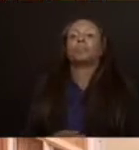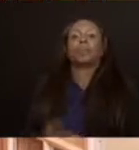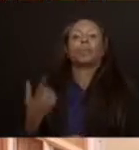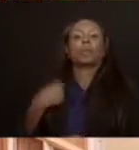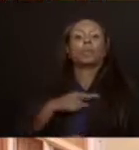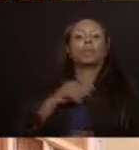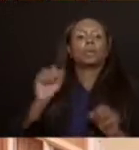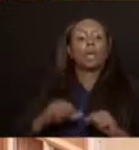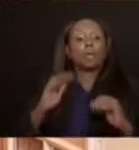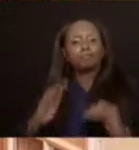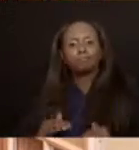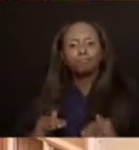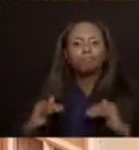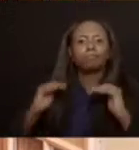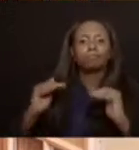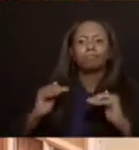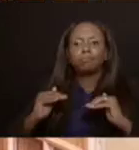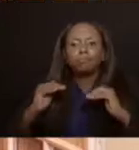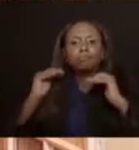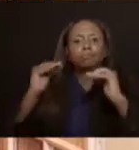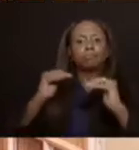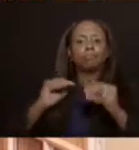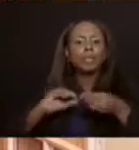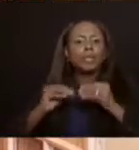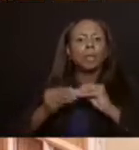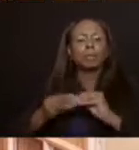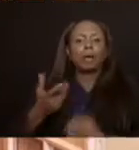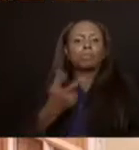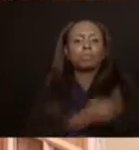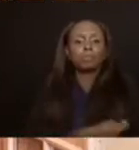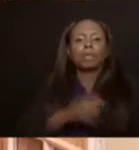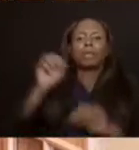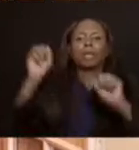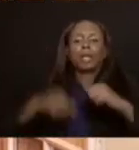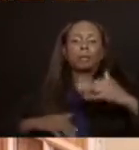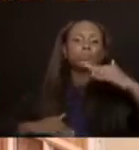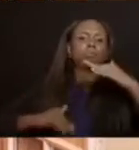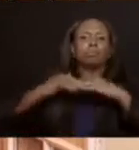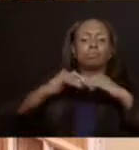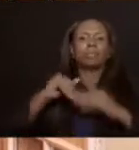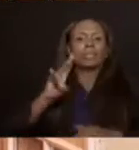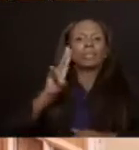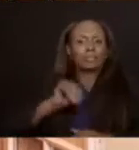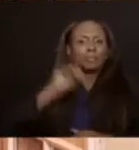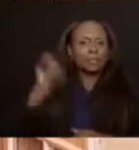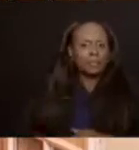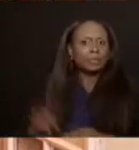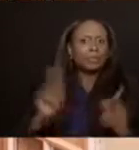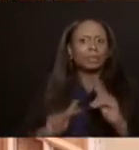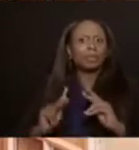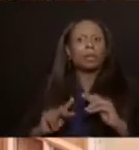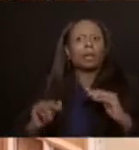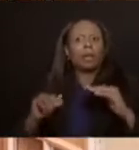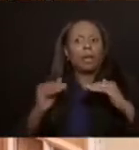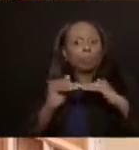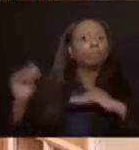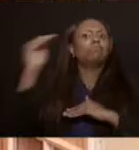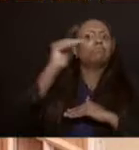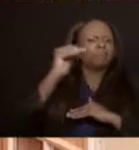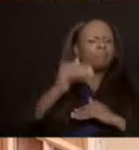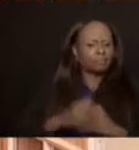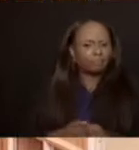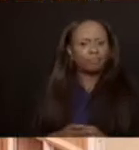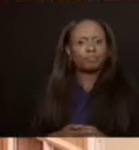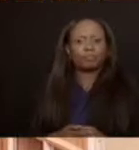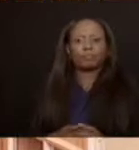the numbers and that we can get to that 70% of the eligible population and even beyond that, because